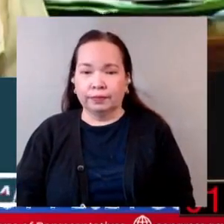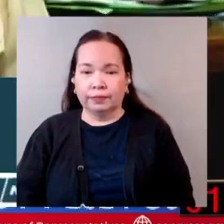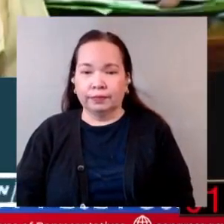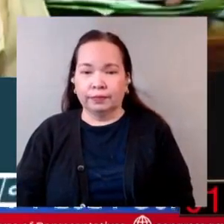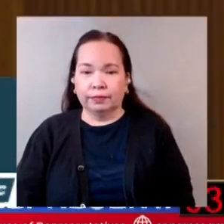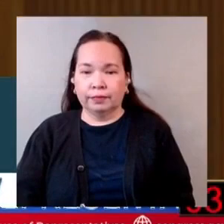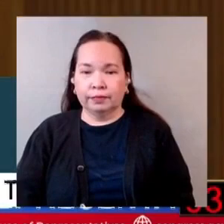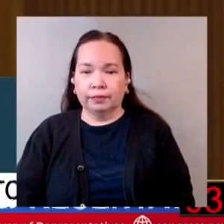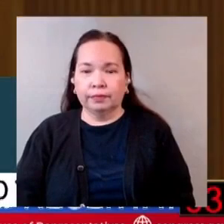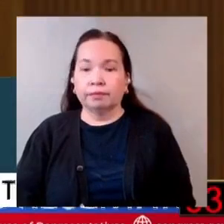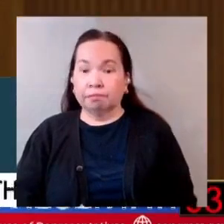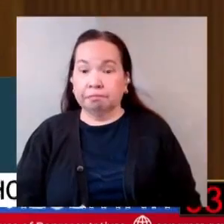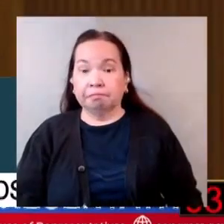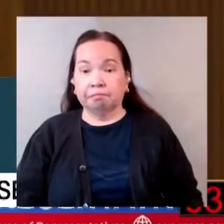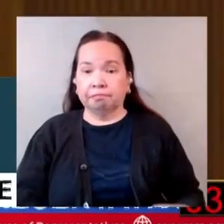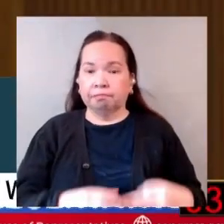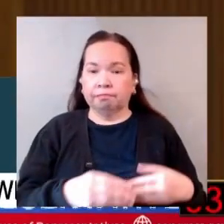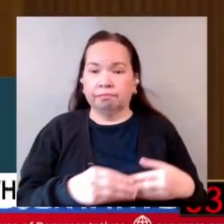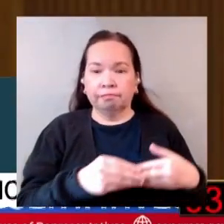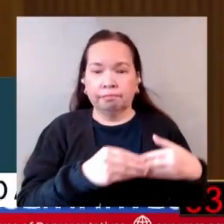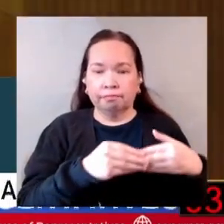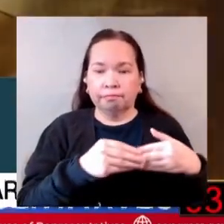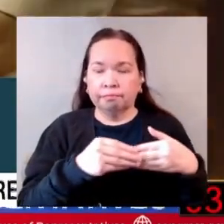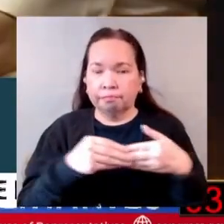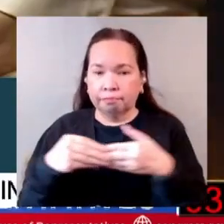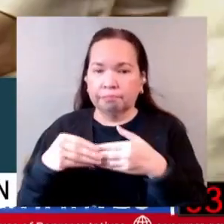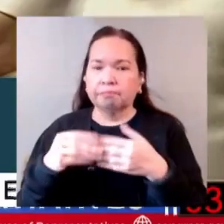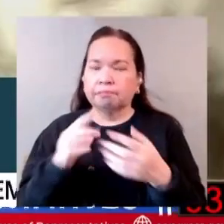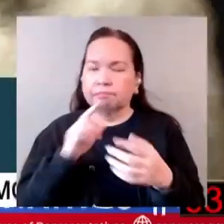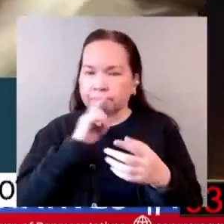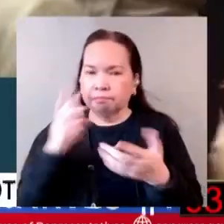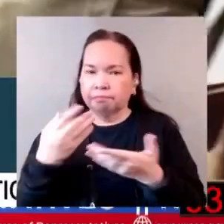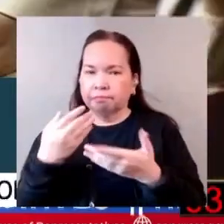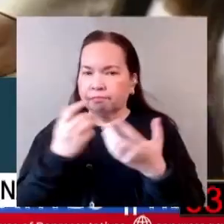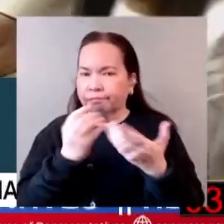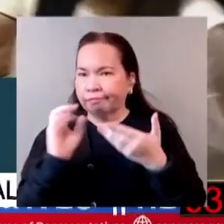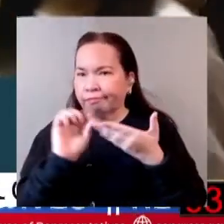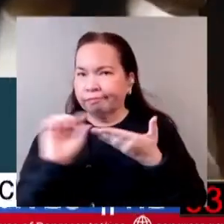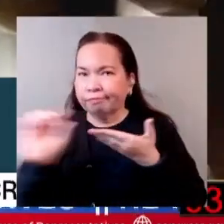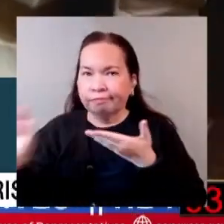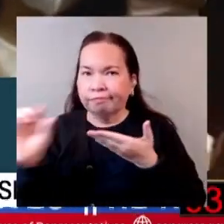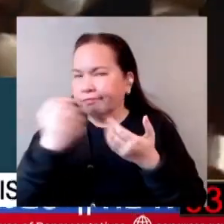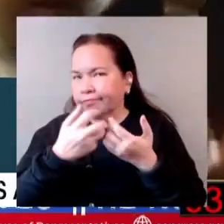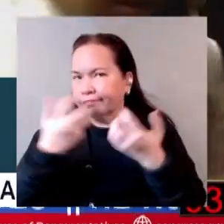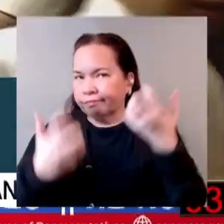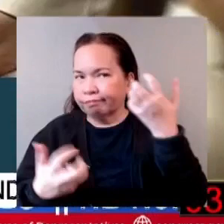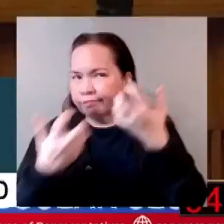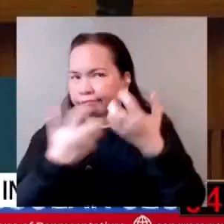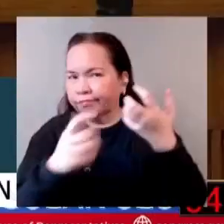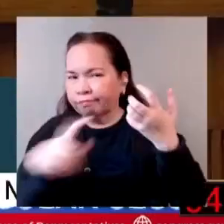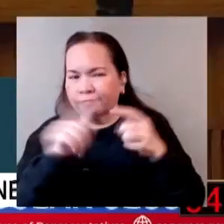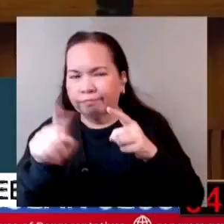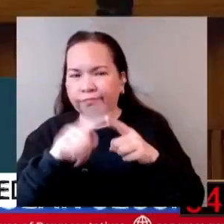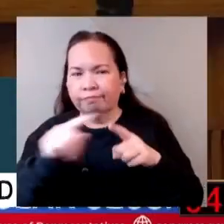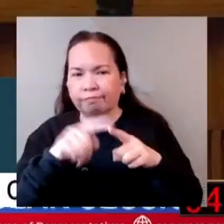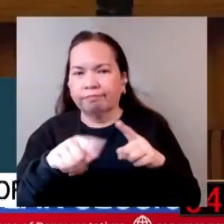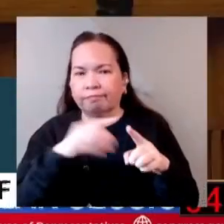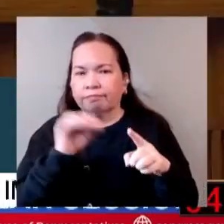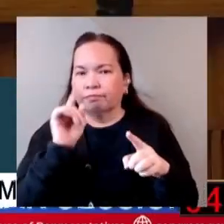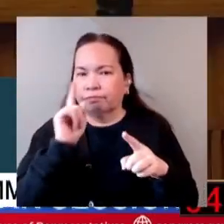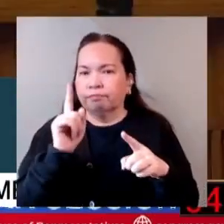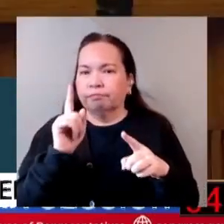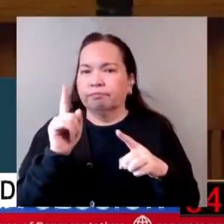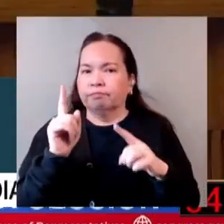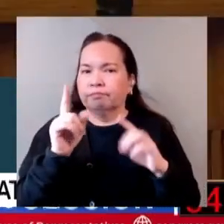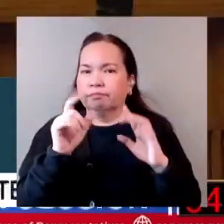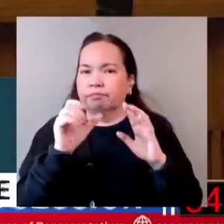House leaders vowed to realign the secret funds of civilian agencies following intense scrutiny on its use. For another lawmaker, aside from the Philippine Coast